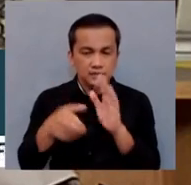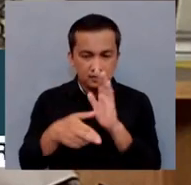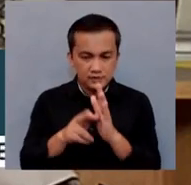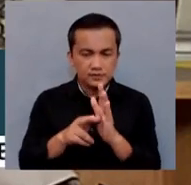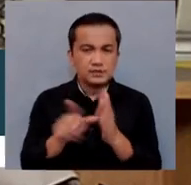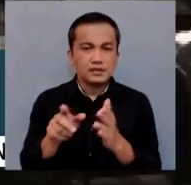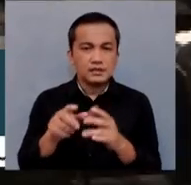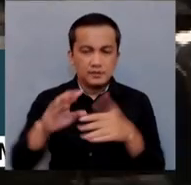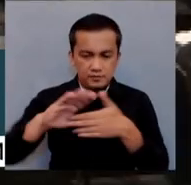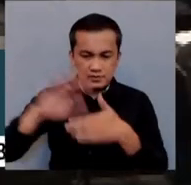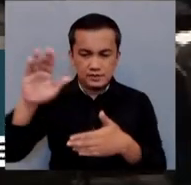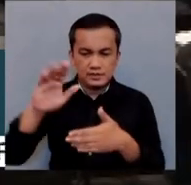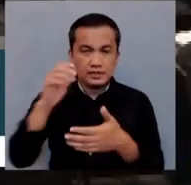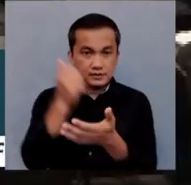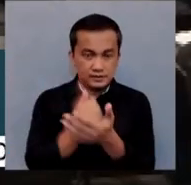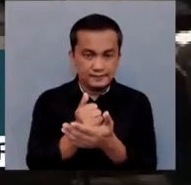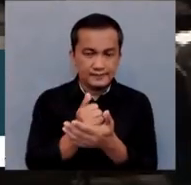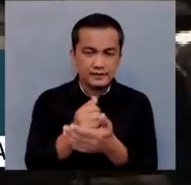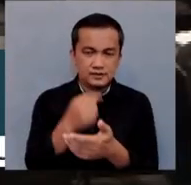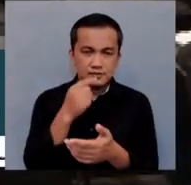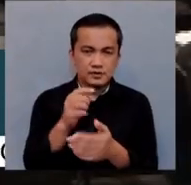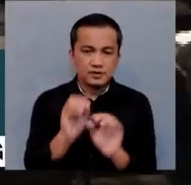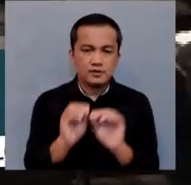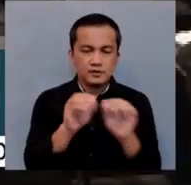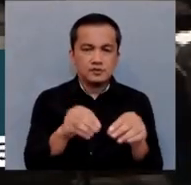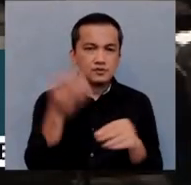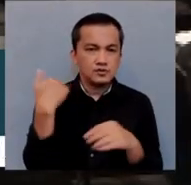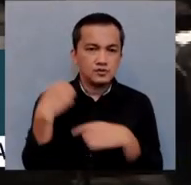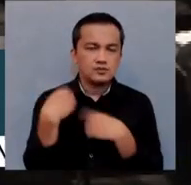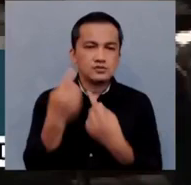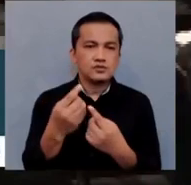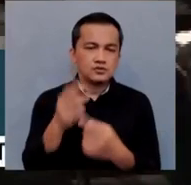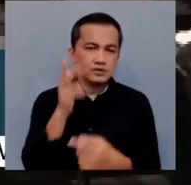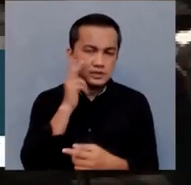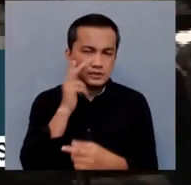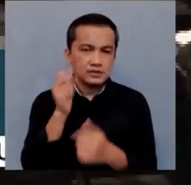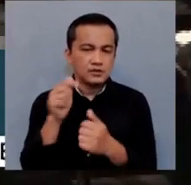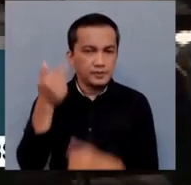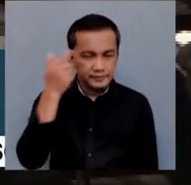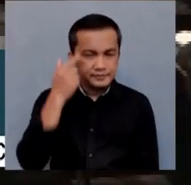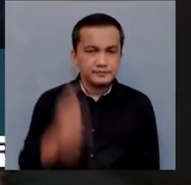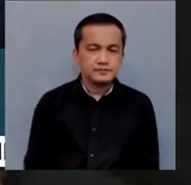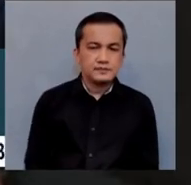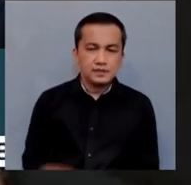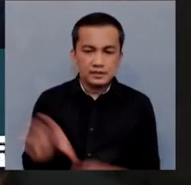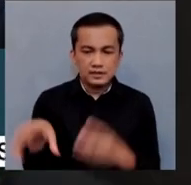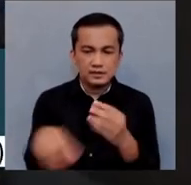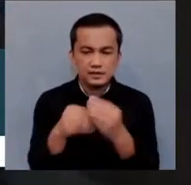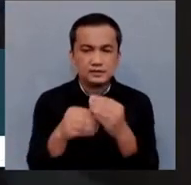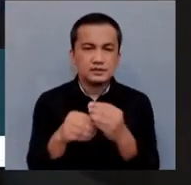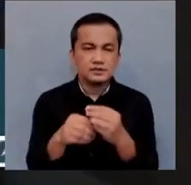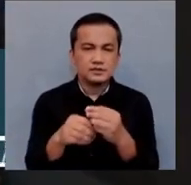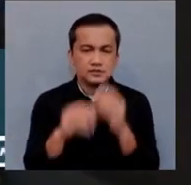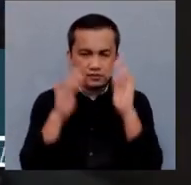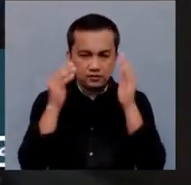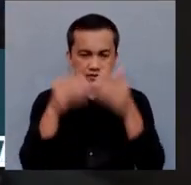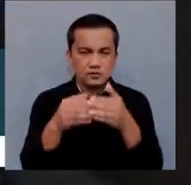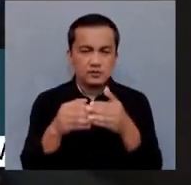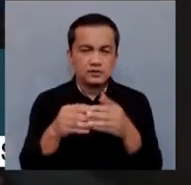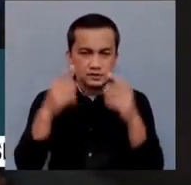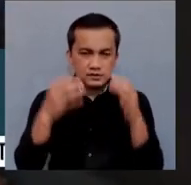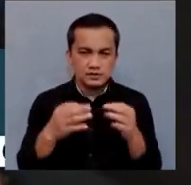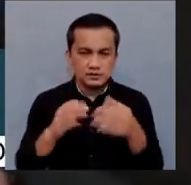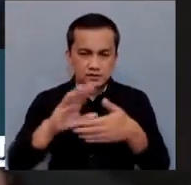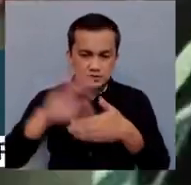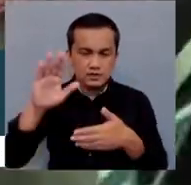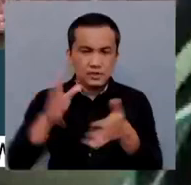which she said was put in place during the Duterte administration. She adds their main focus is to determine if vloggers would be